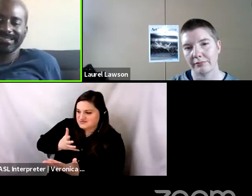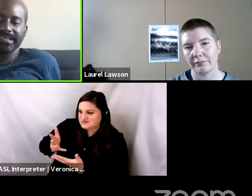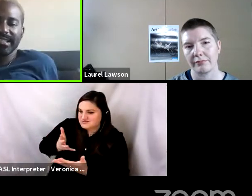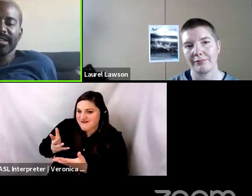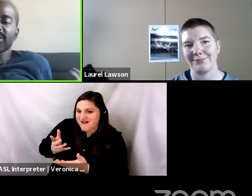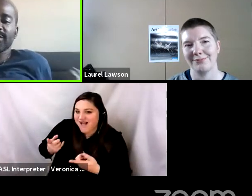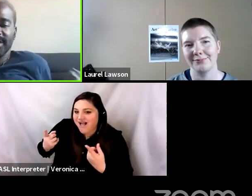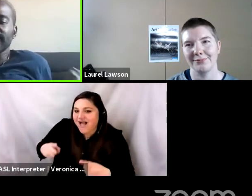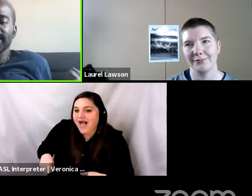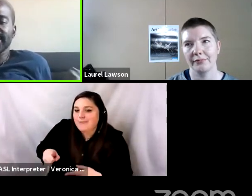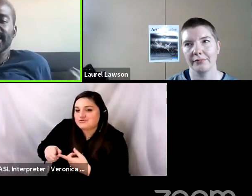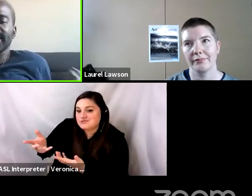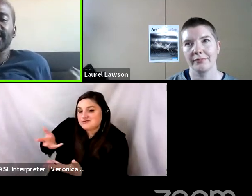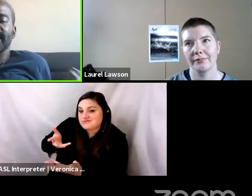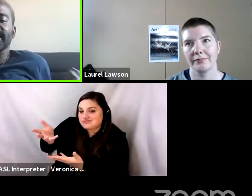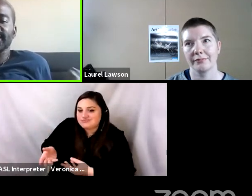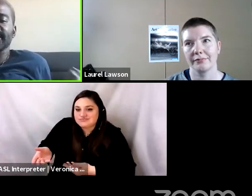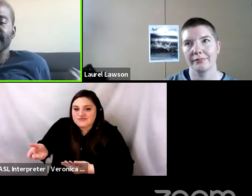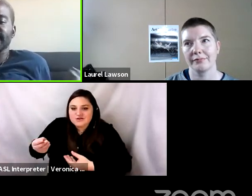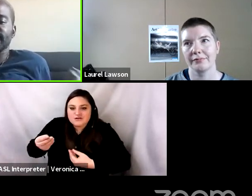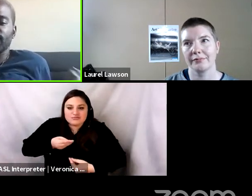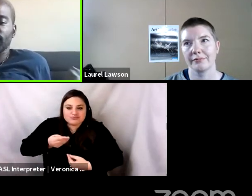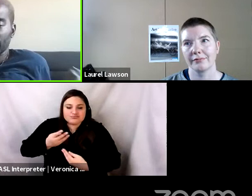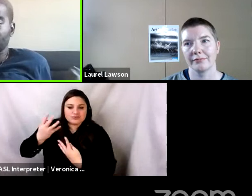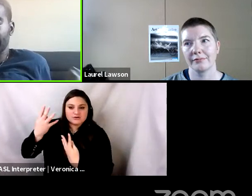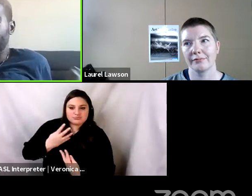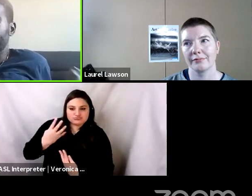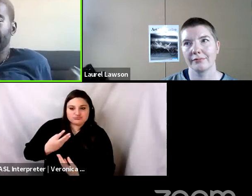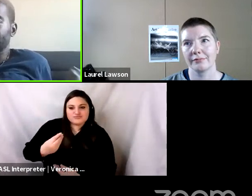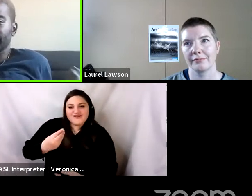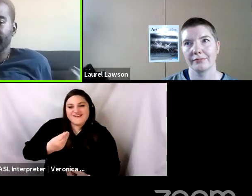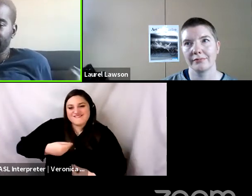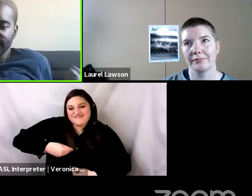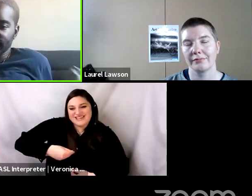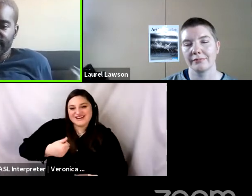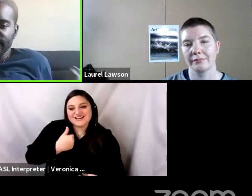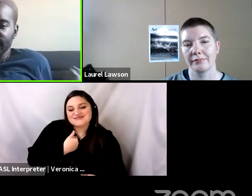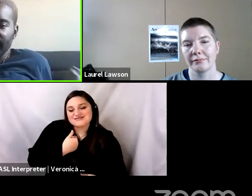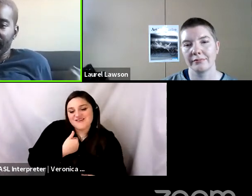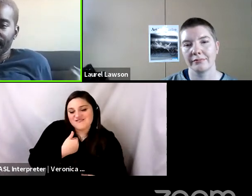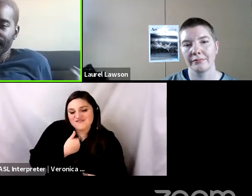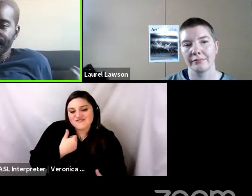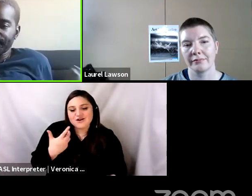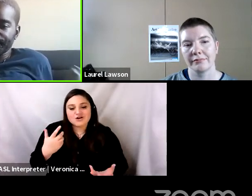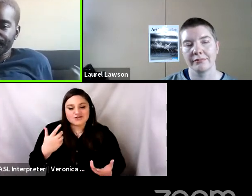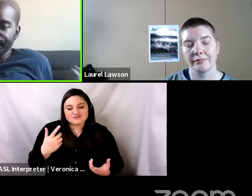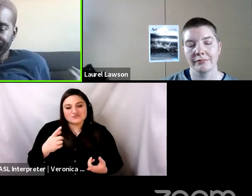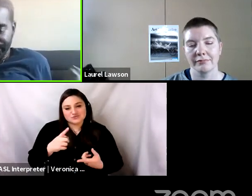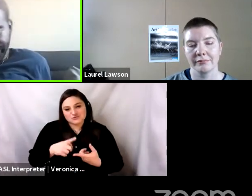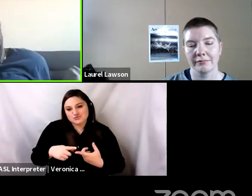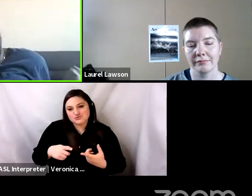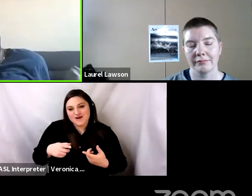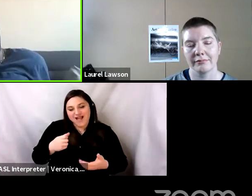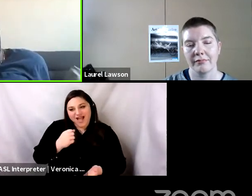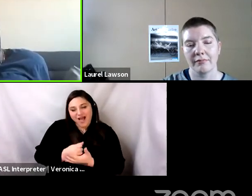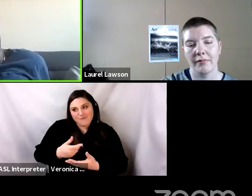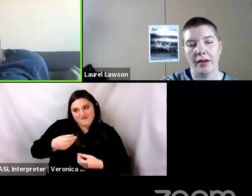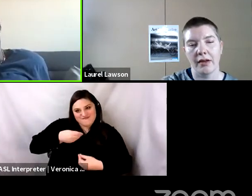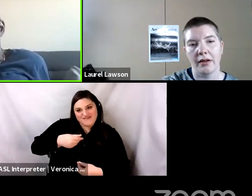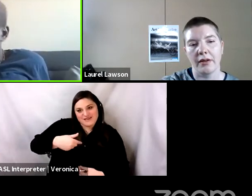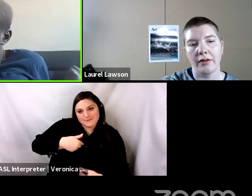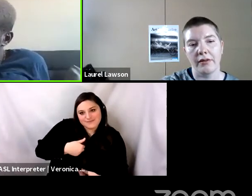me. So similarly to Kayla, I can then produce something. Yeah.